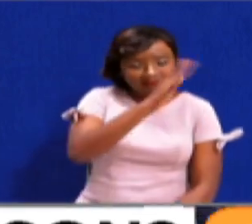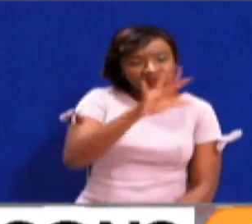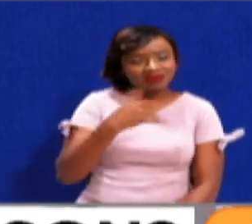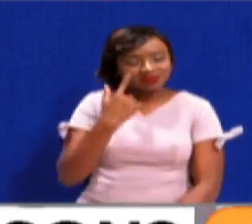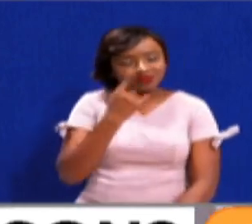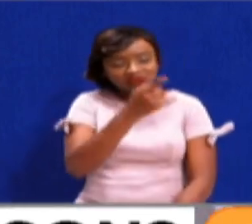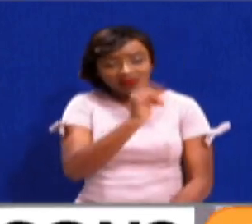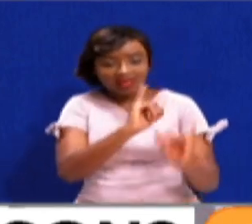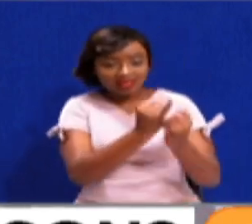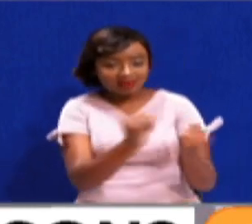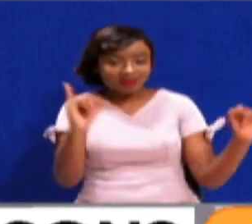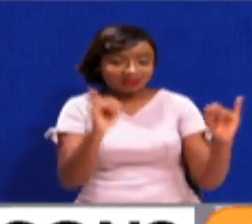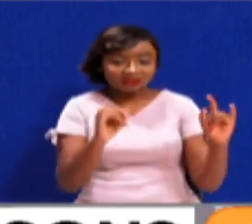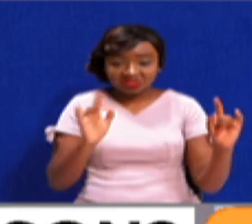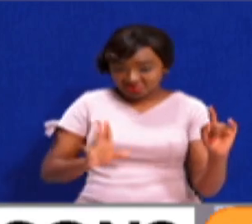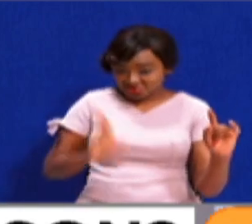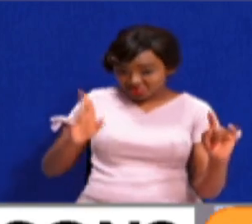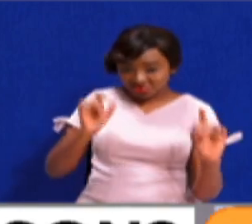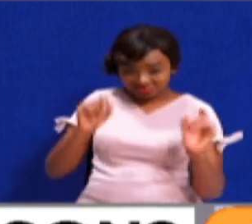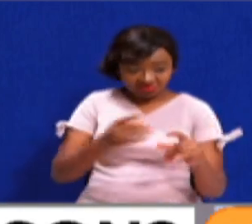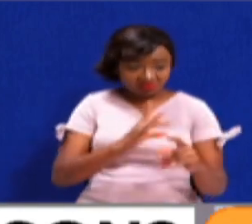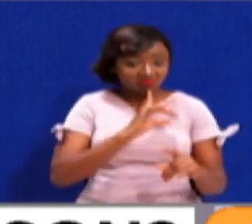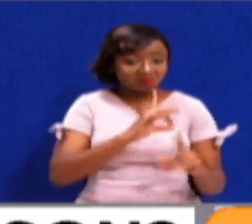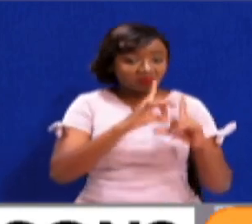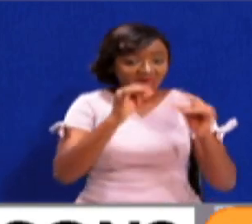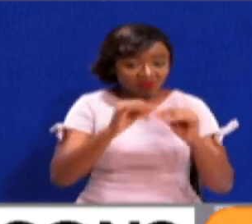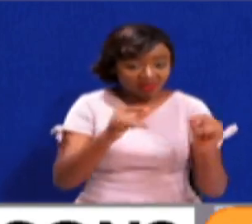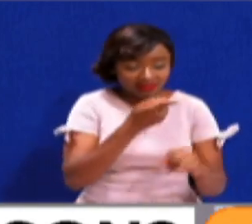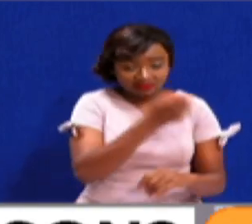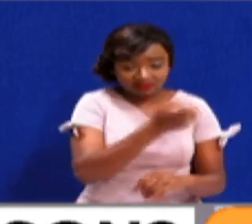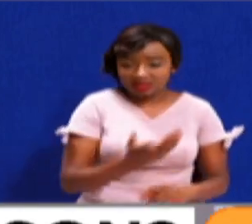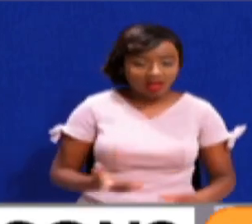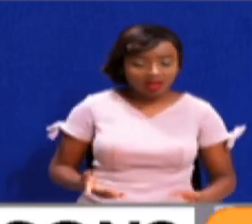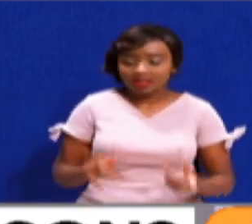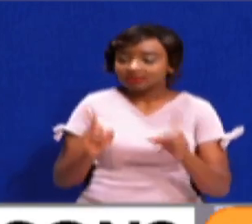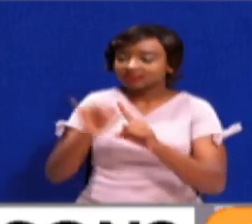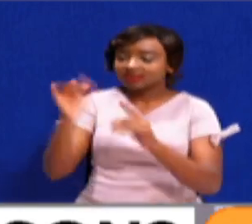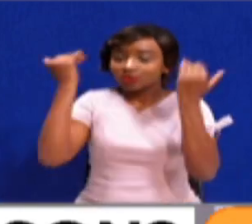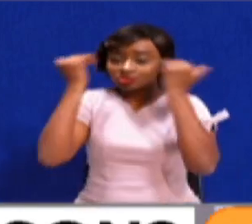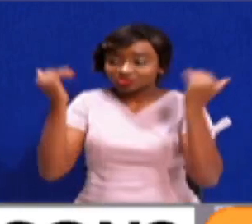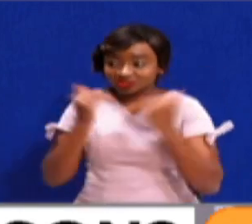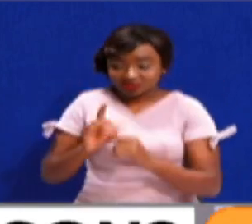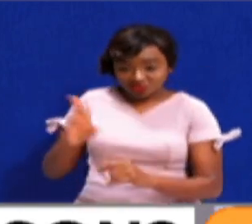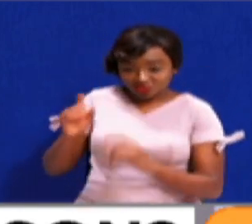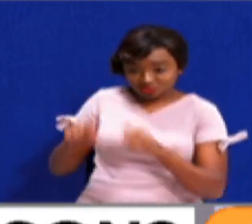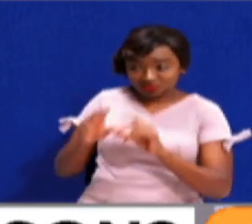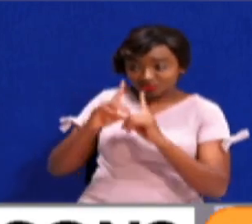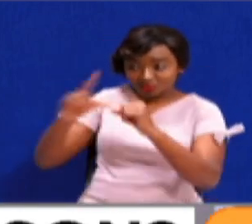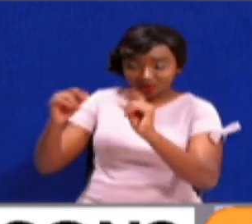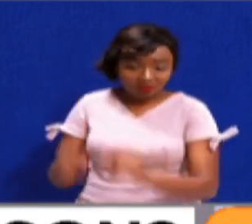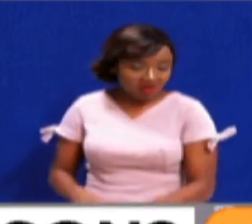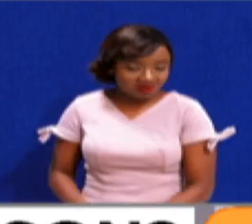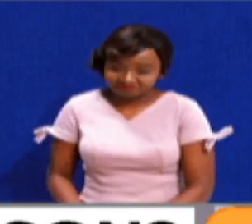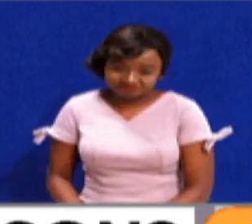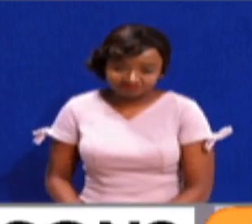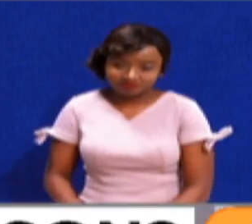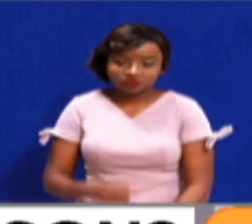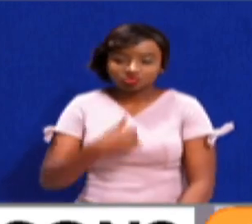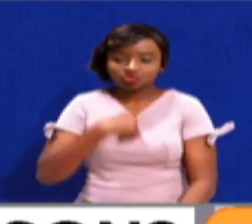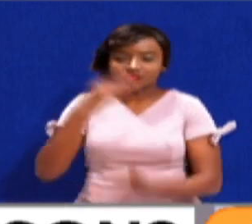arm of the government. The same way we don't ask him for direction on what is going to happen in the judiciary in relation to certain matters. So I would expect this